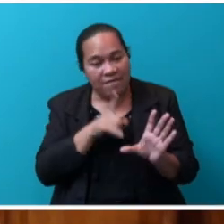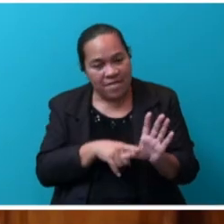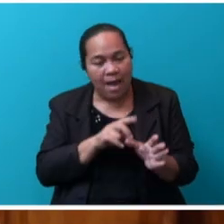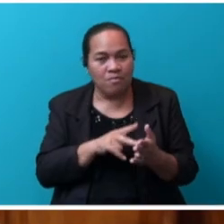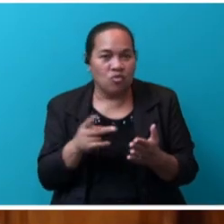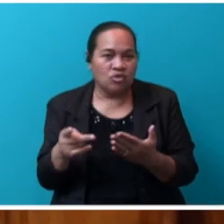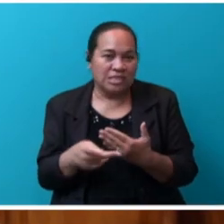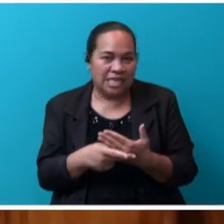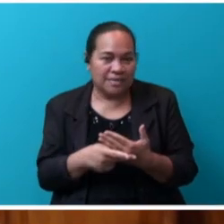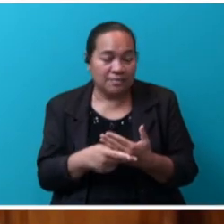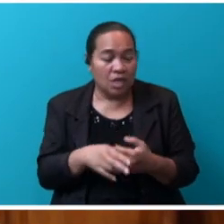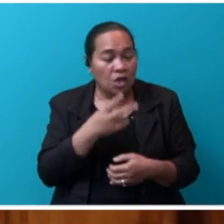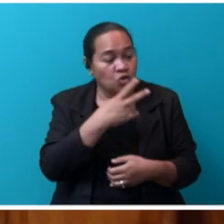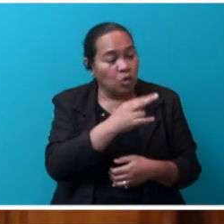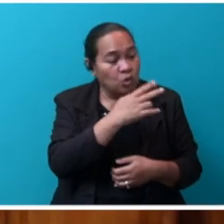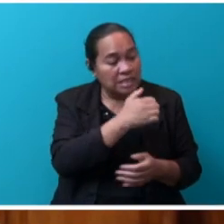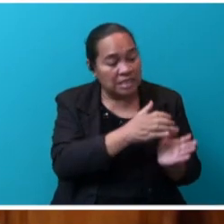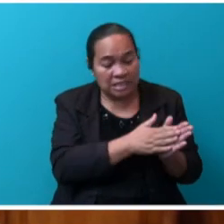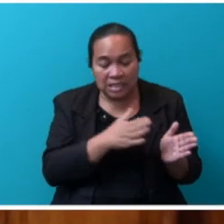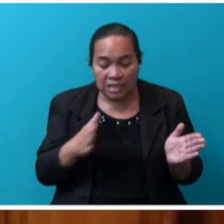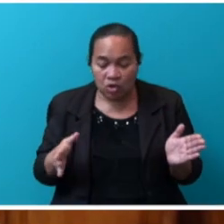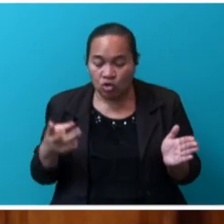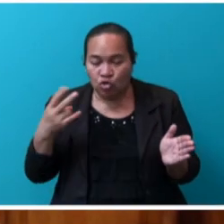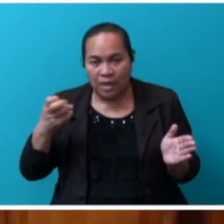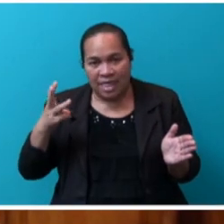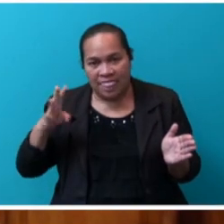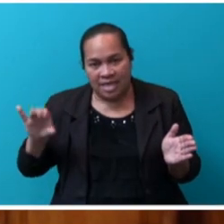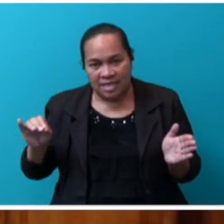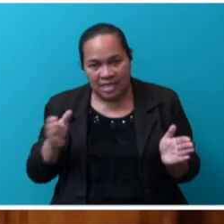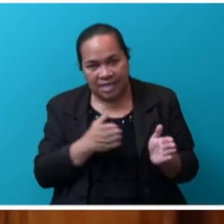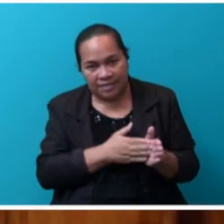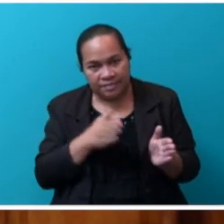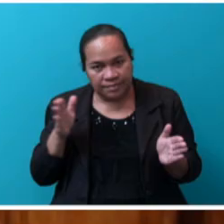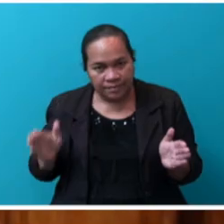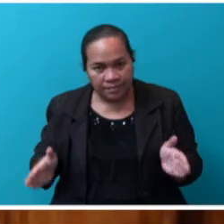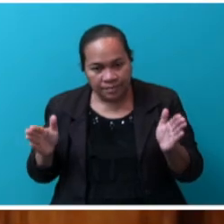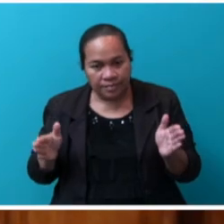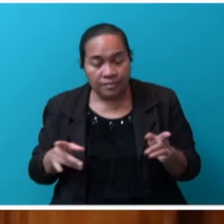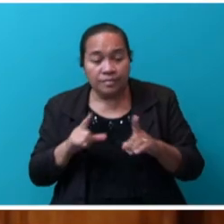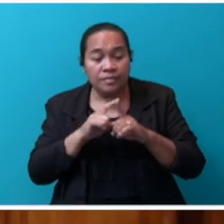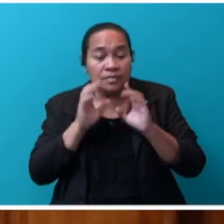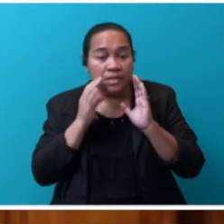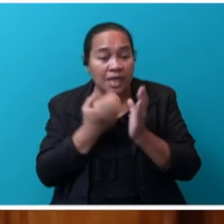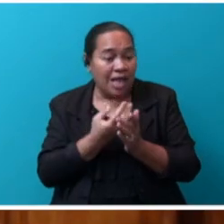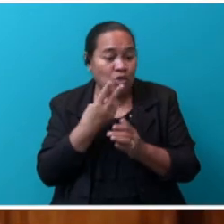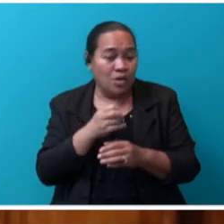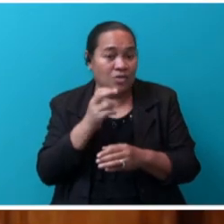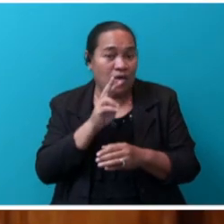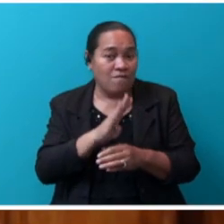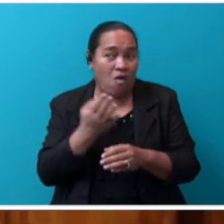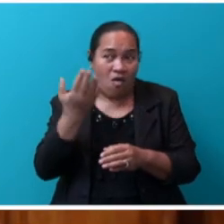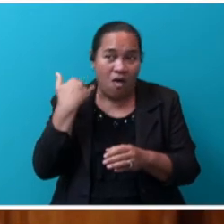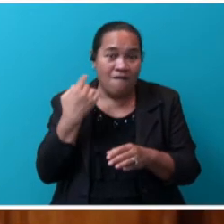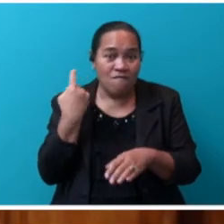sir, from 2026 to 2030. In December 2024, for the first time,